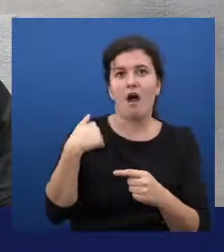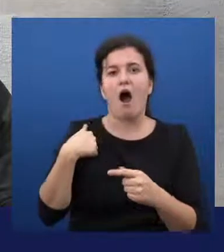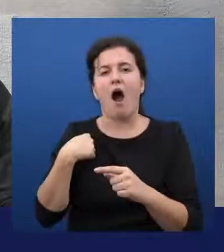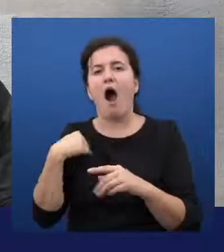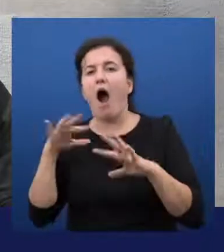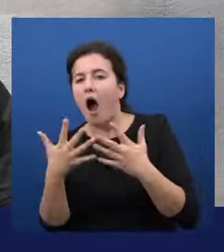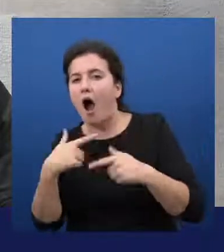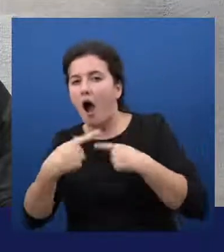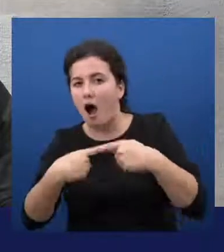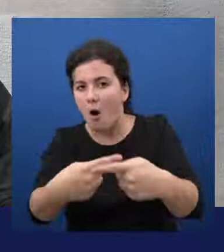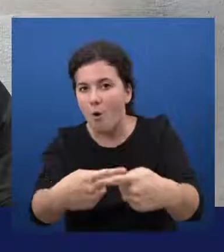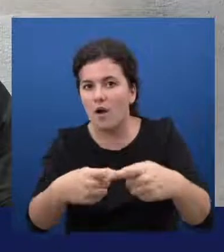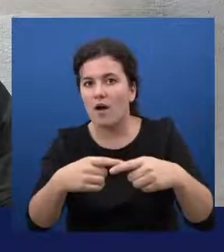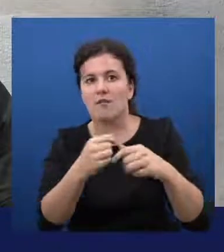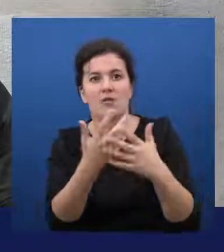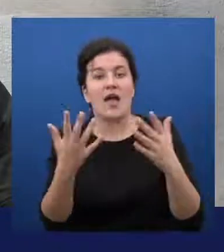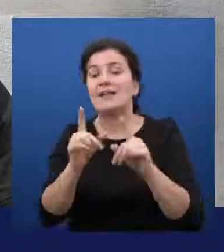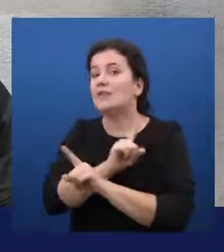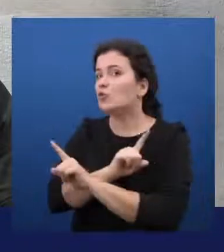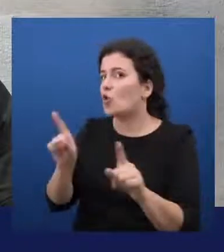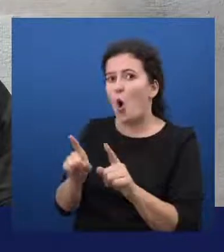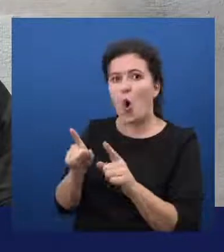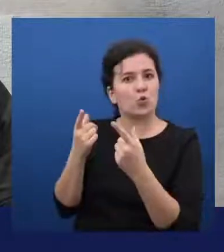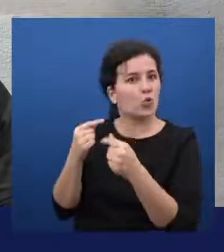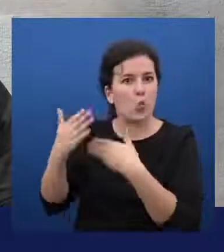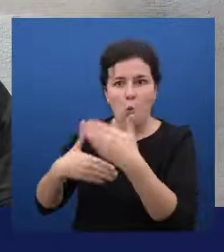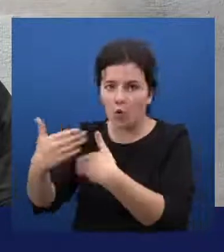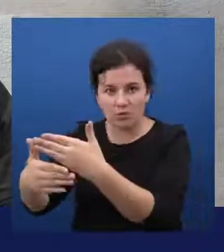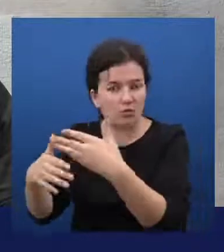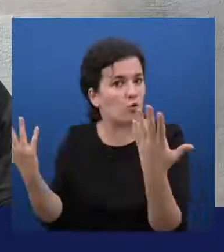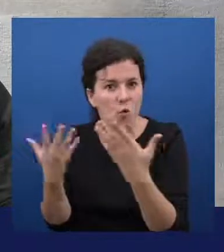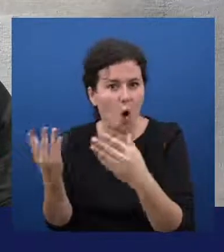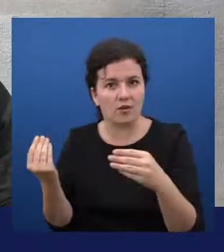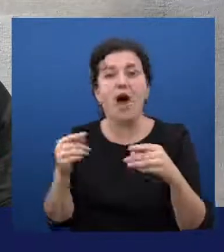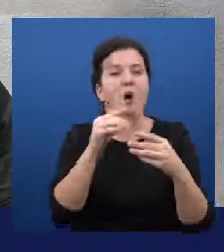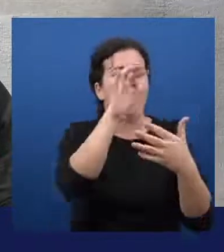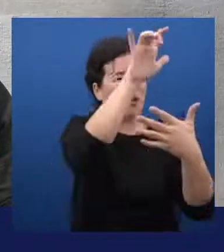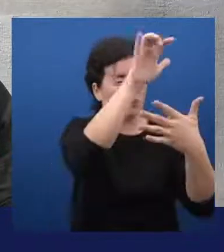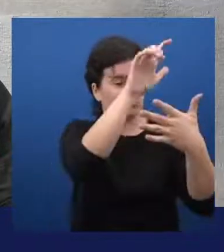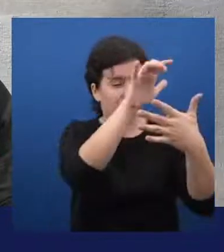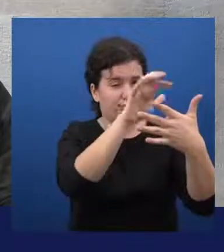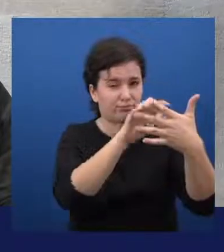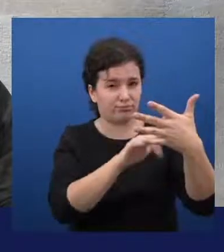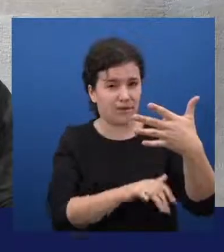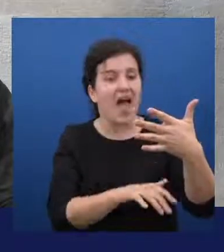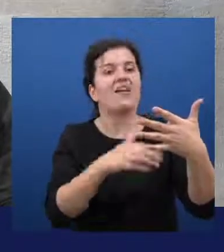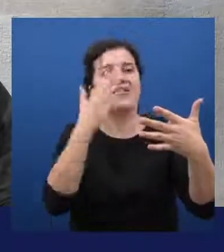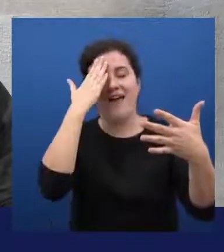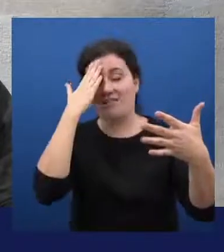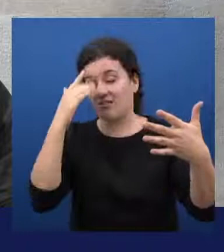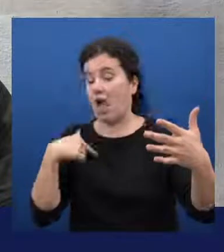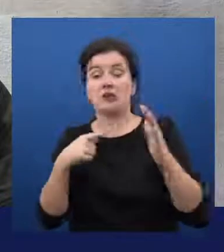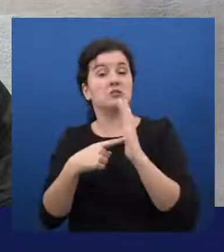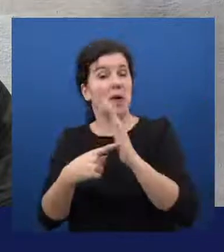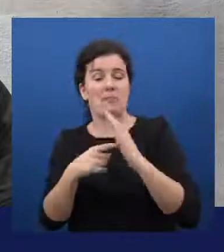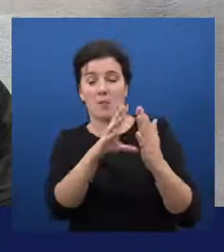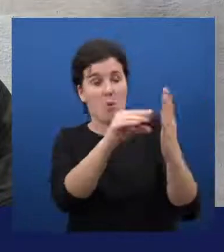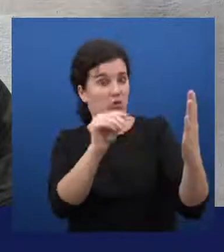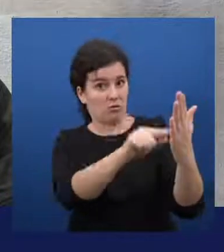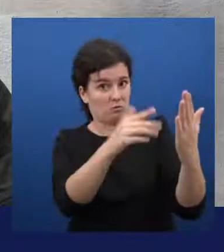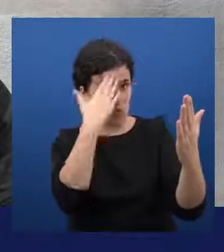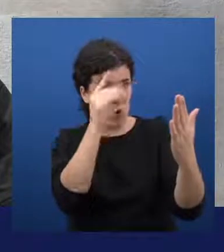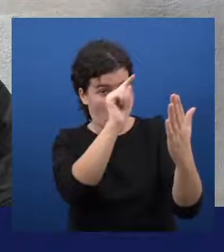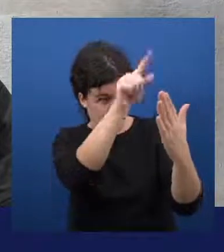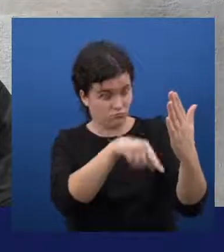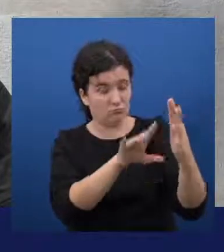going to look at that data, possibly for a different purpose, at least this was not the intent of this data. So, tread carefully.